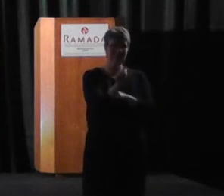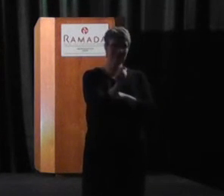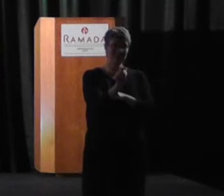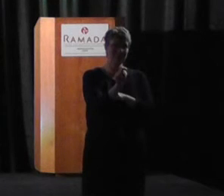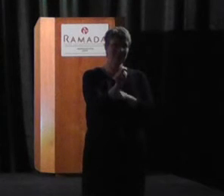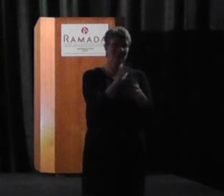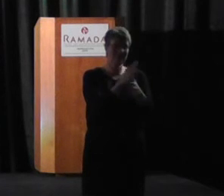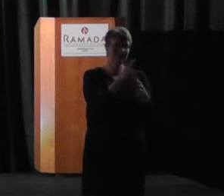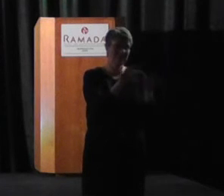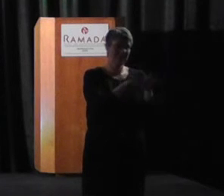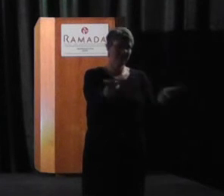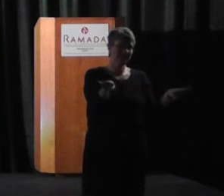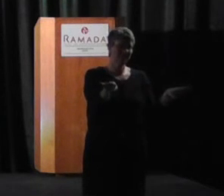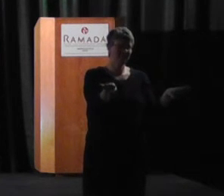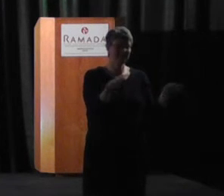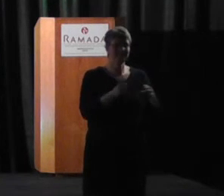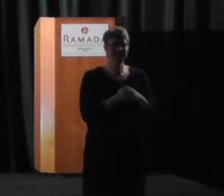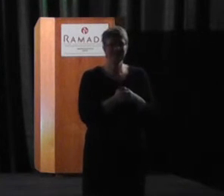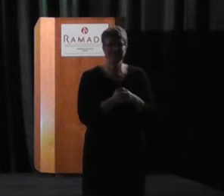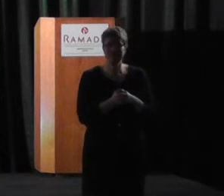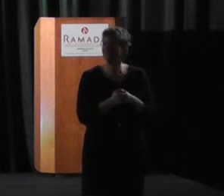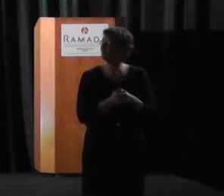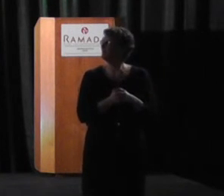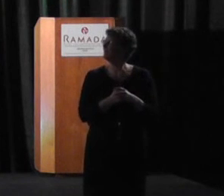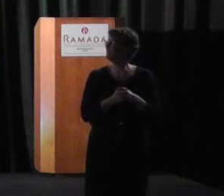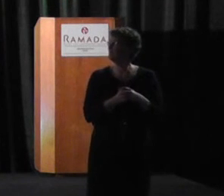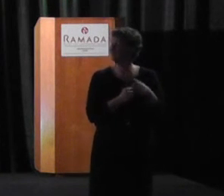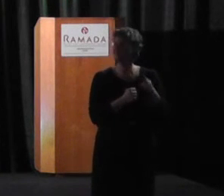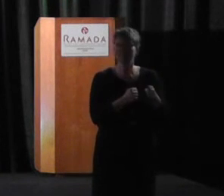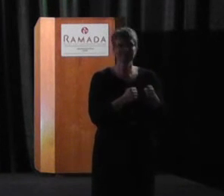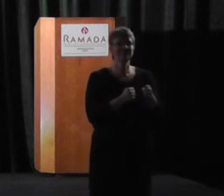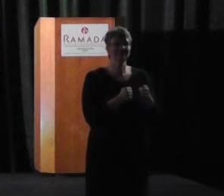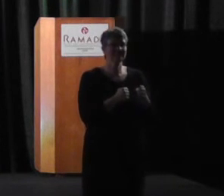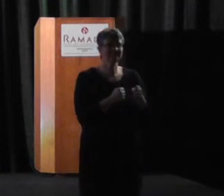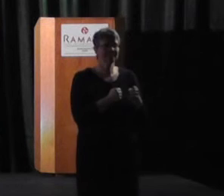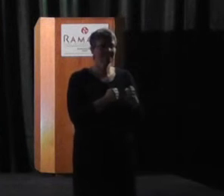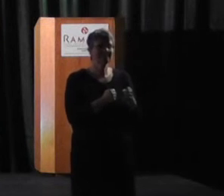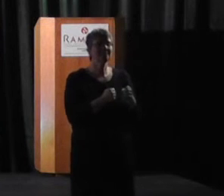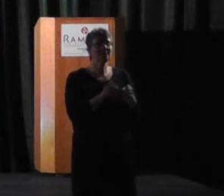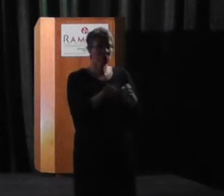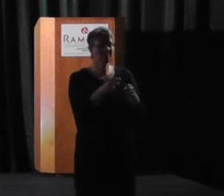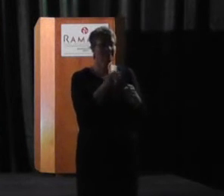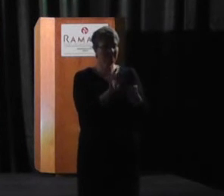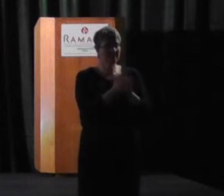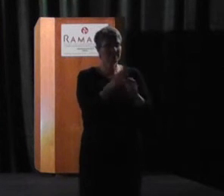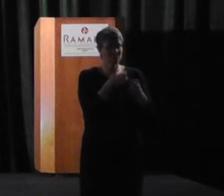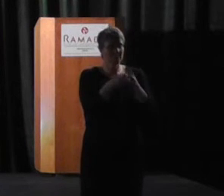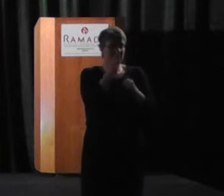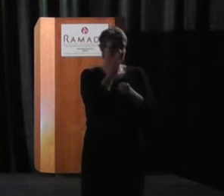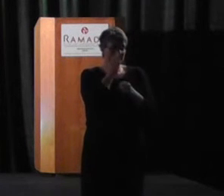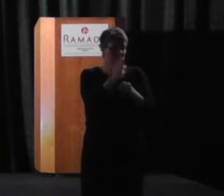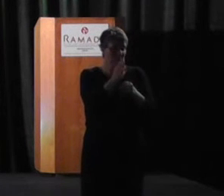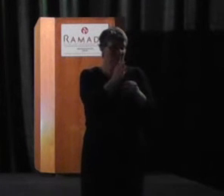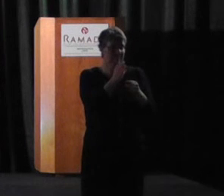association concerning familiarity of task location could become a problem in the future. Contrary to what